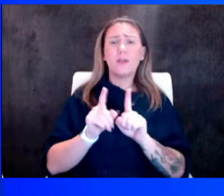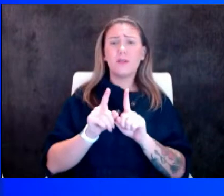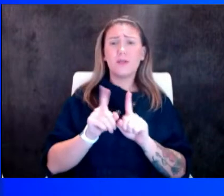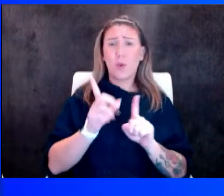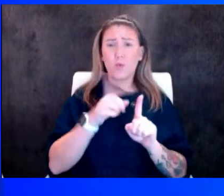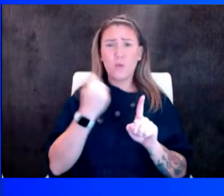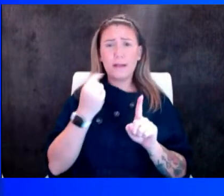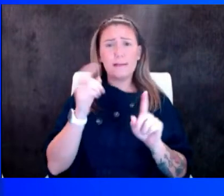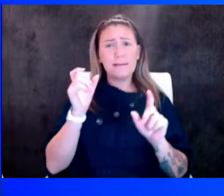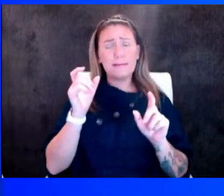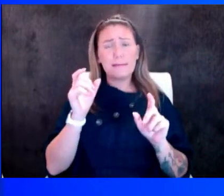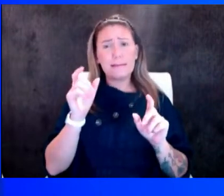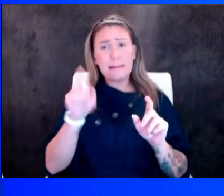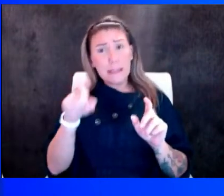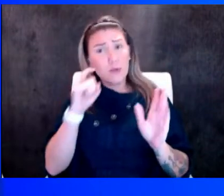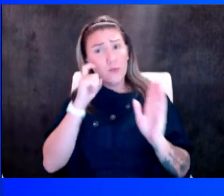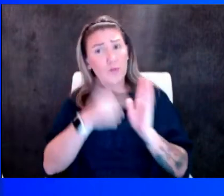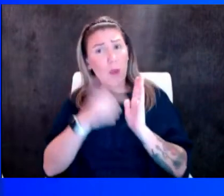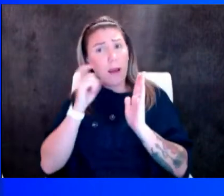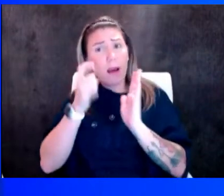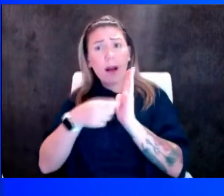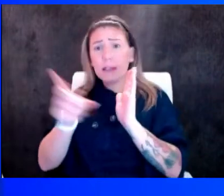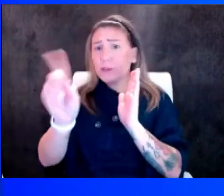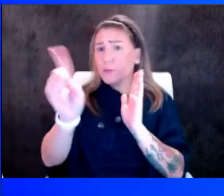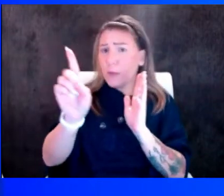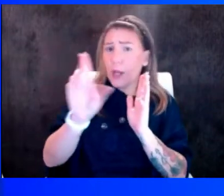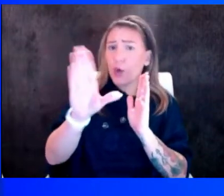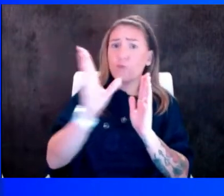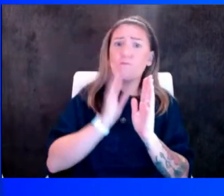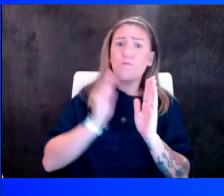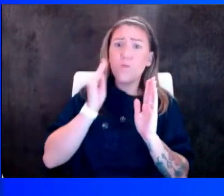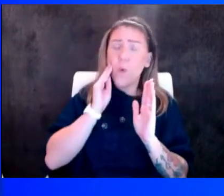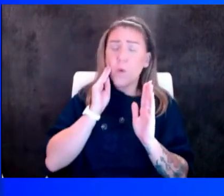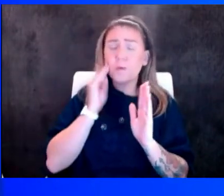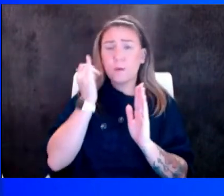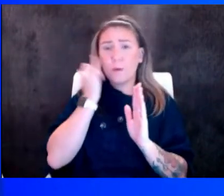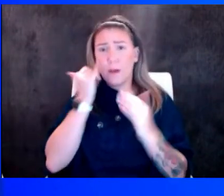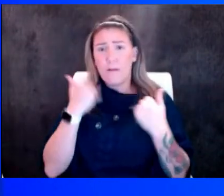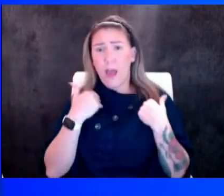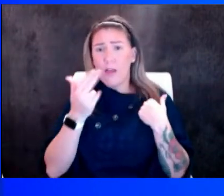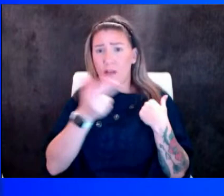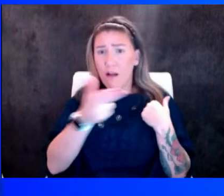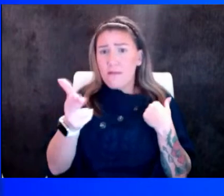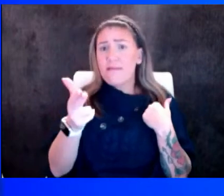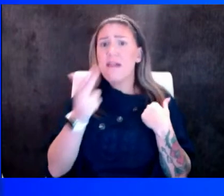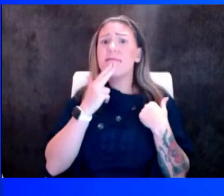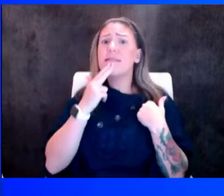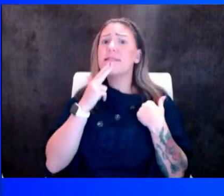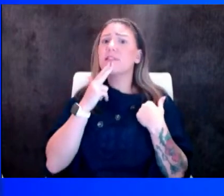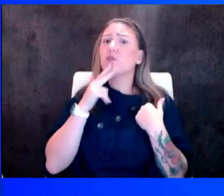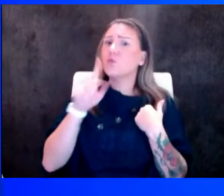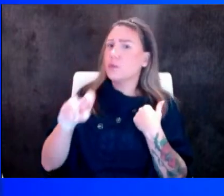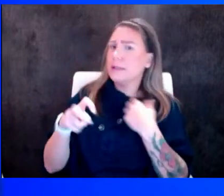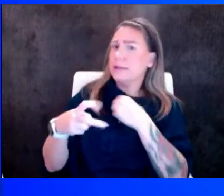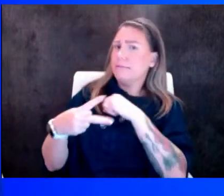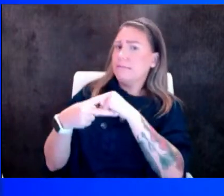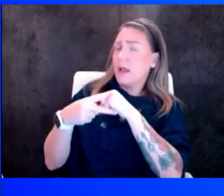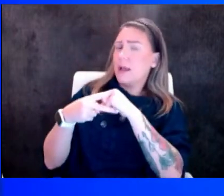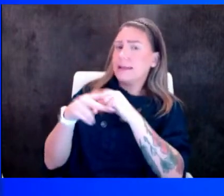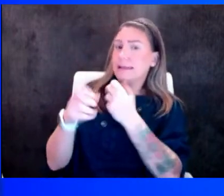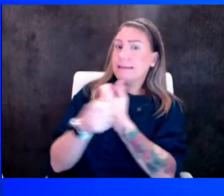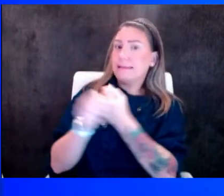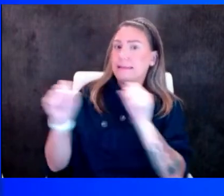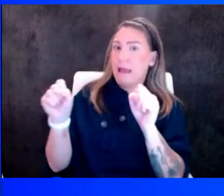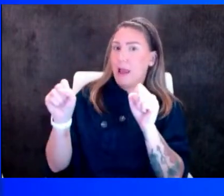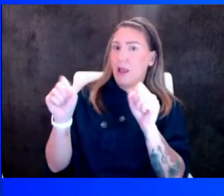home is important. So if you have firearms, storing them safely, locked and unloaded is an important part. I think